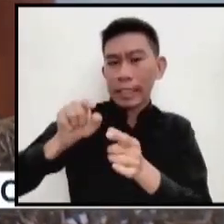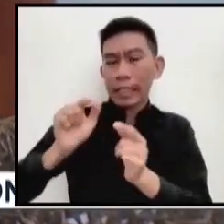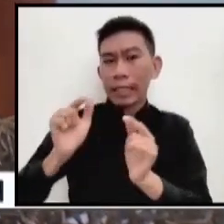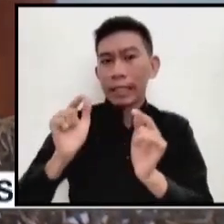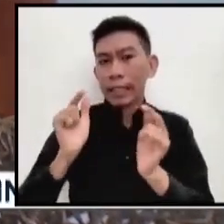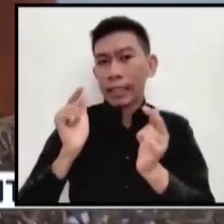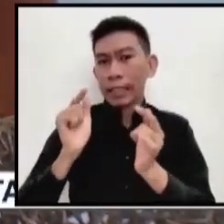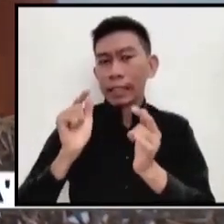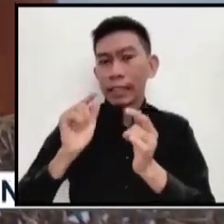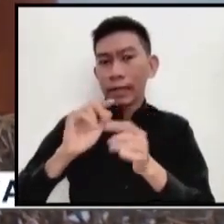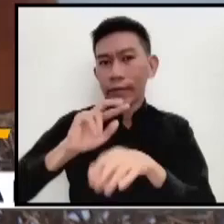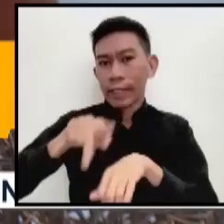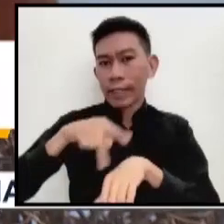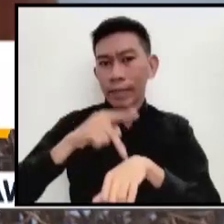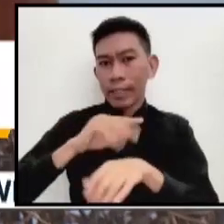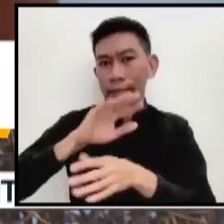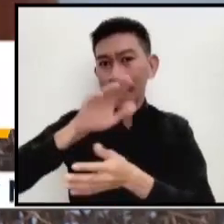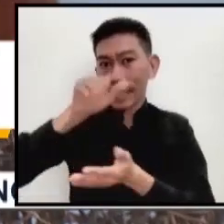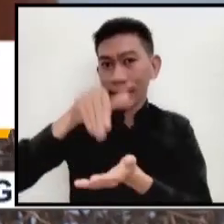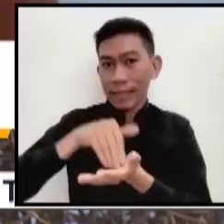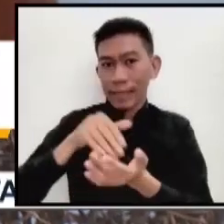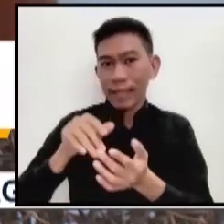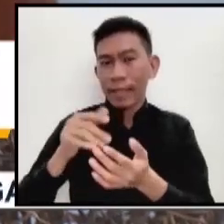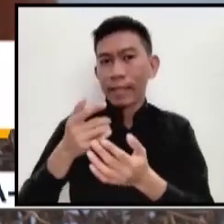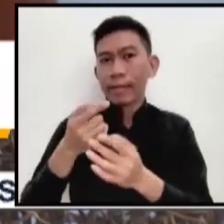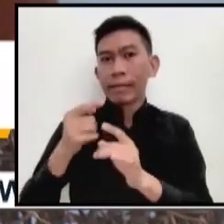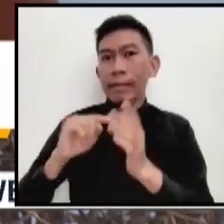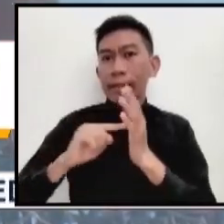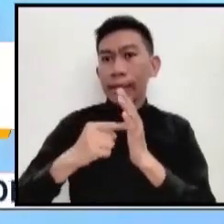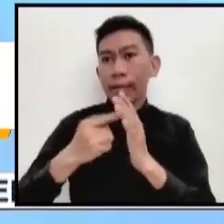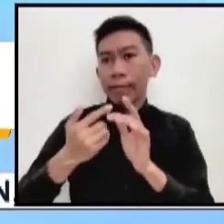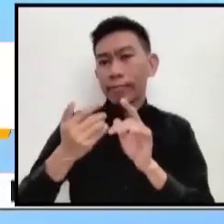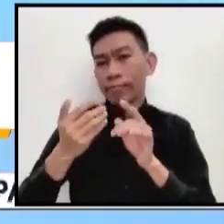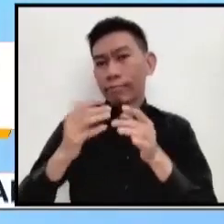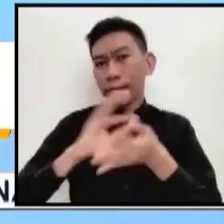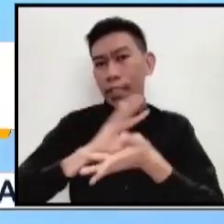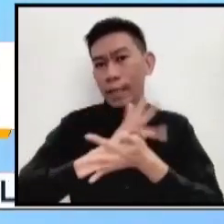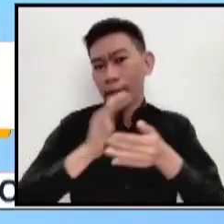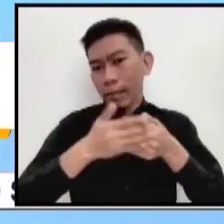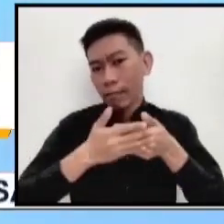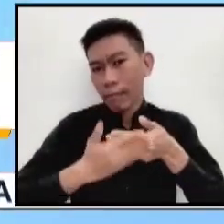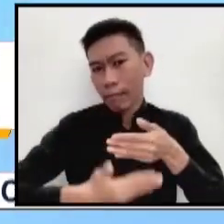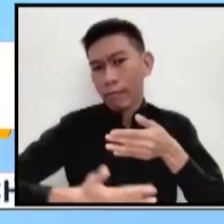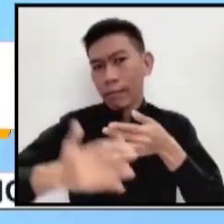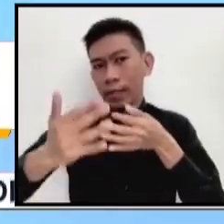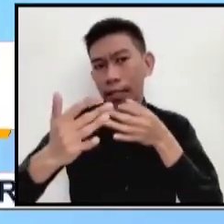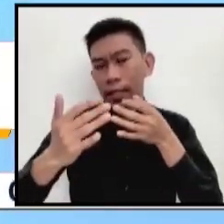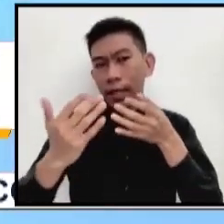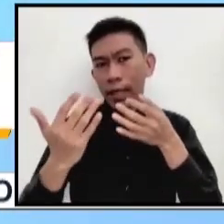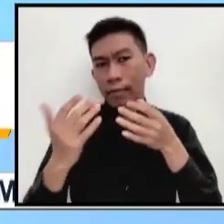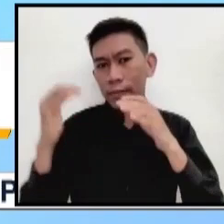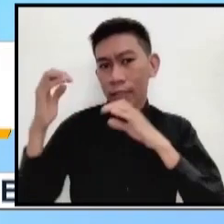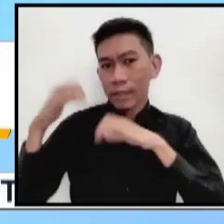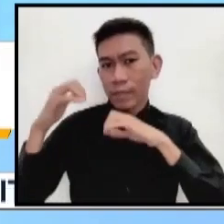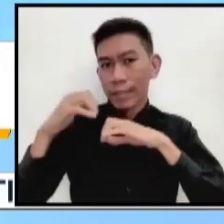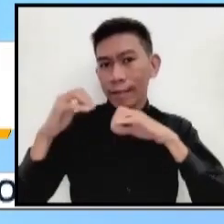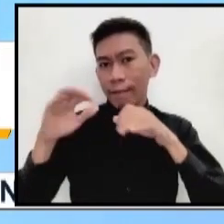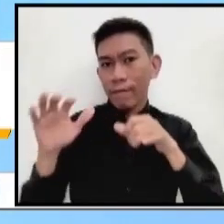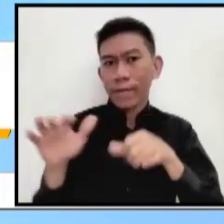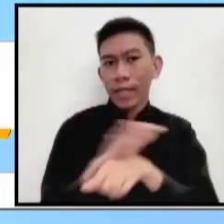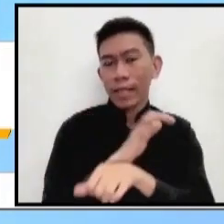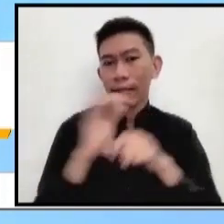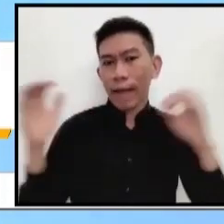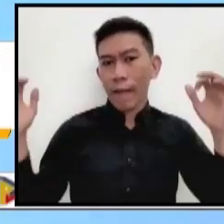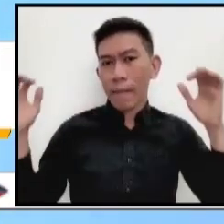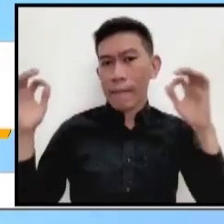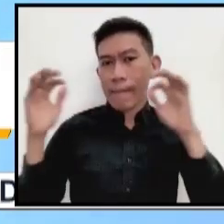nation's capital since the pandemic. Mm. And we are expecting to fill up the entire Luneta